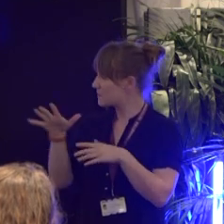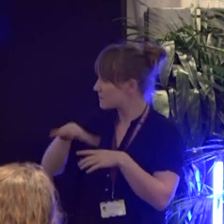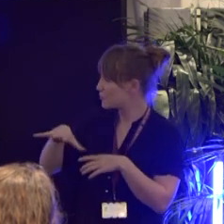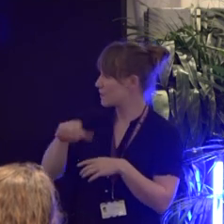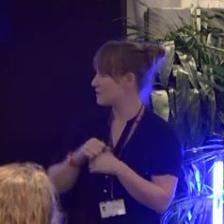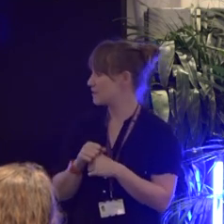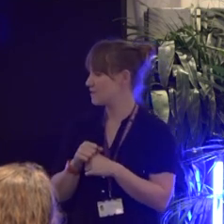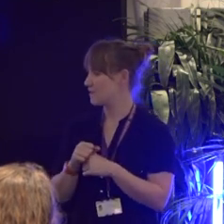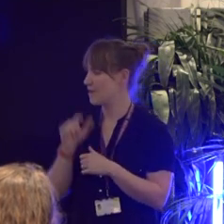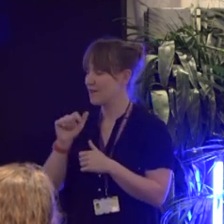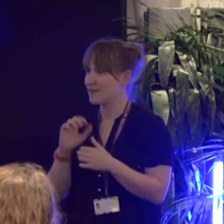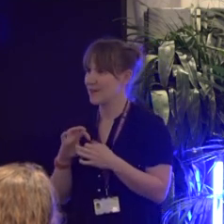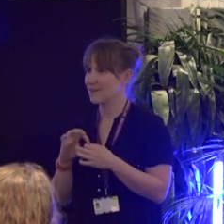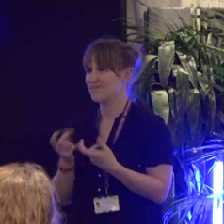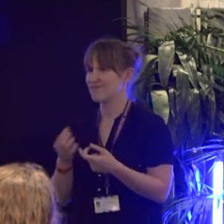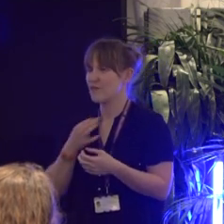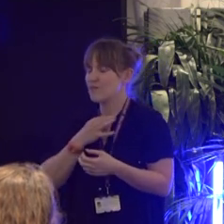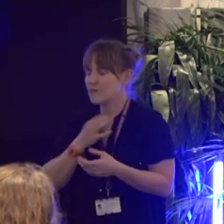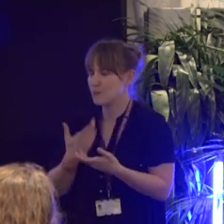sort of intimacy and vulnerability of it.